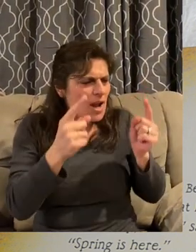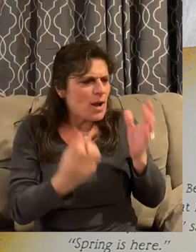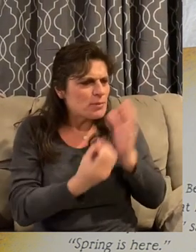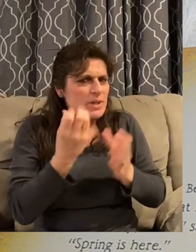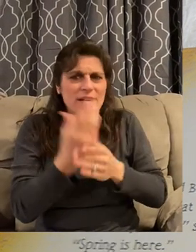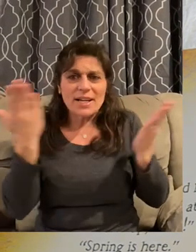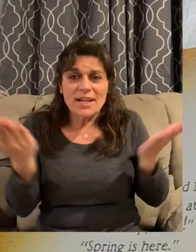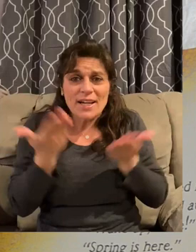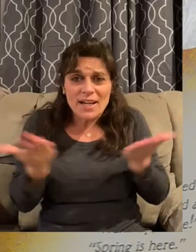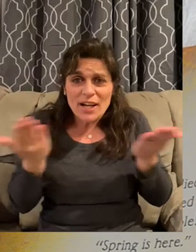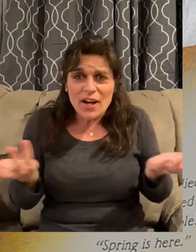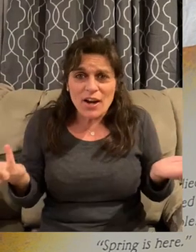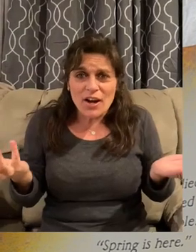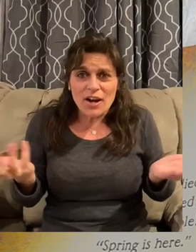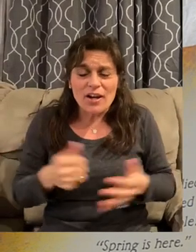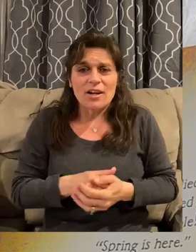is here.